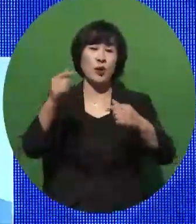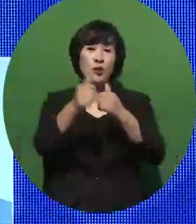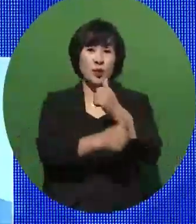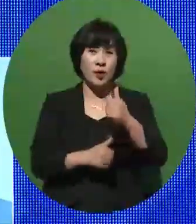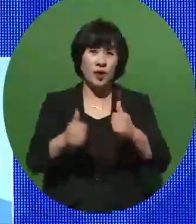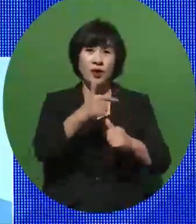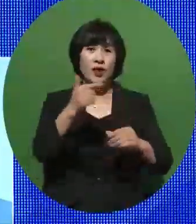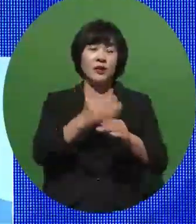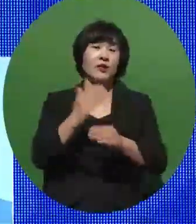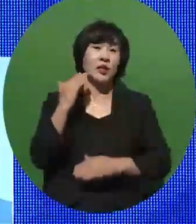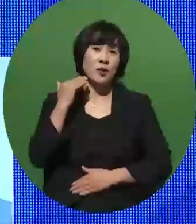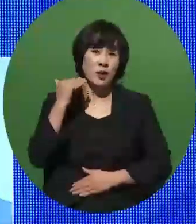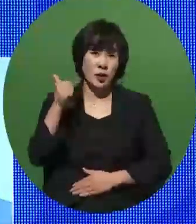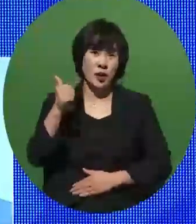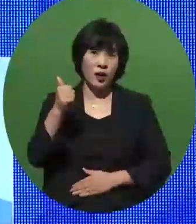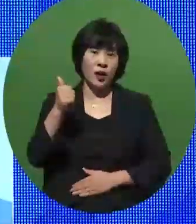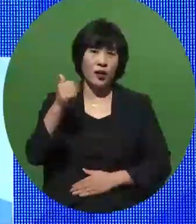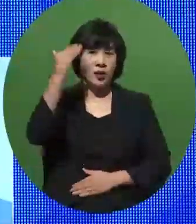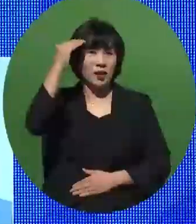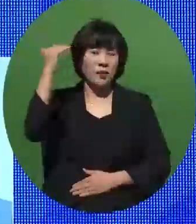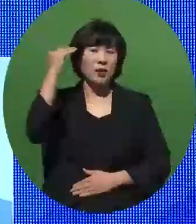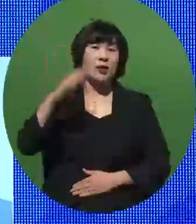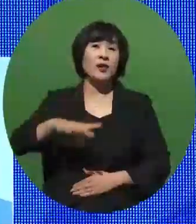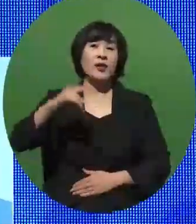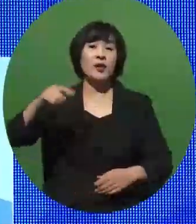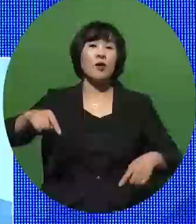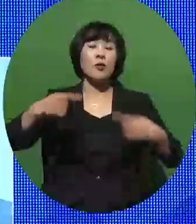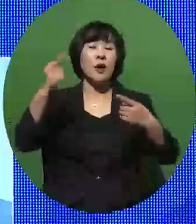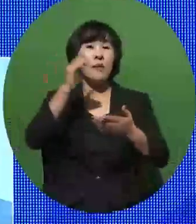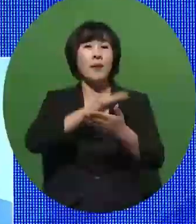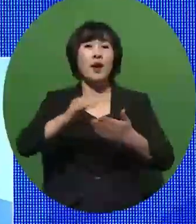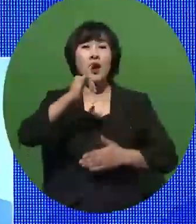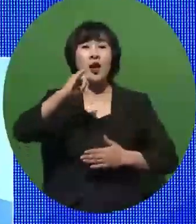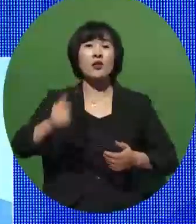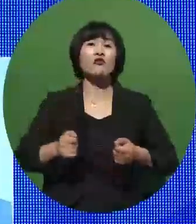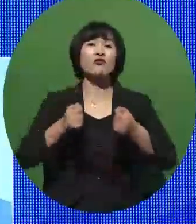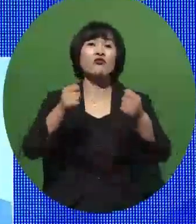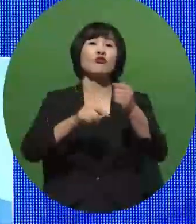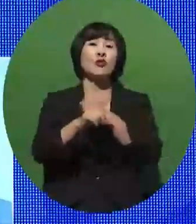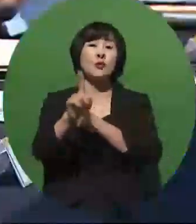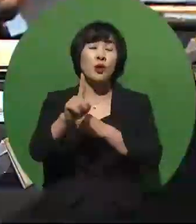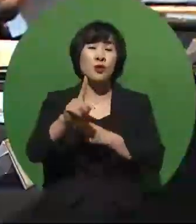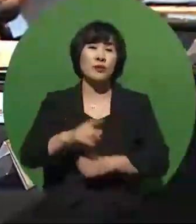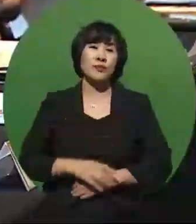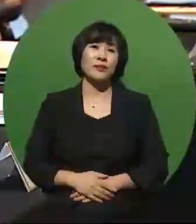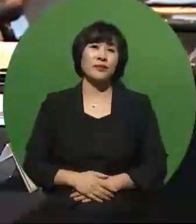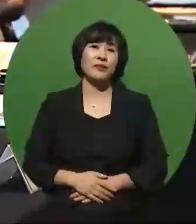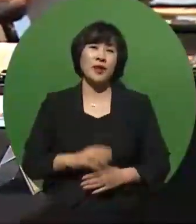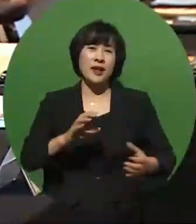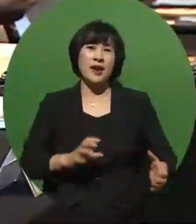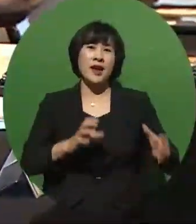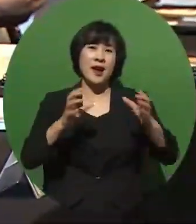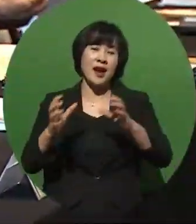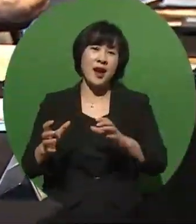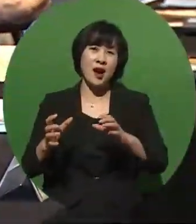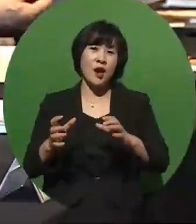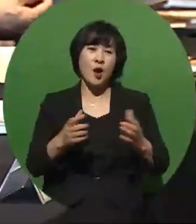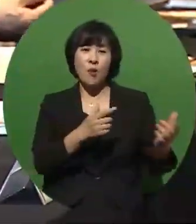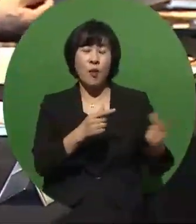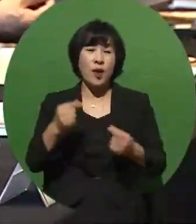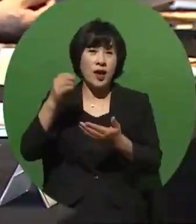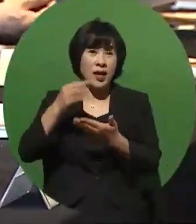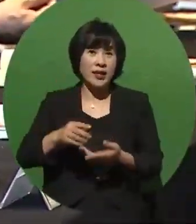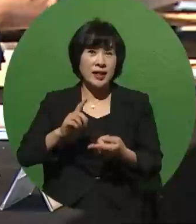and prosperity of the Korean Peninsula, as well as the coexistence of human nature, humanity, and the